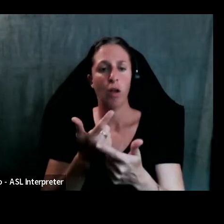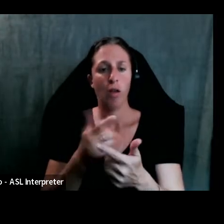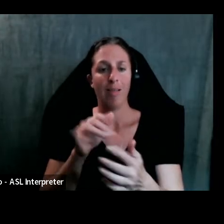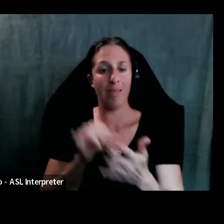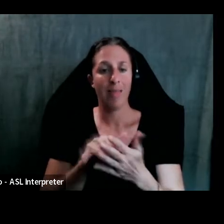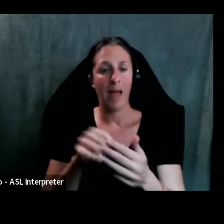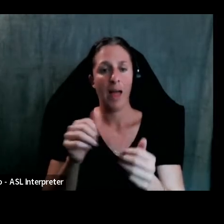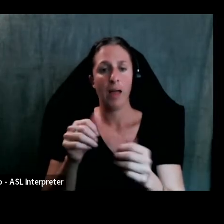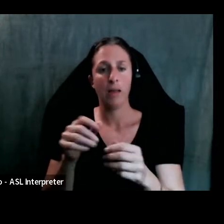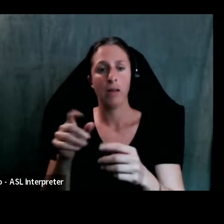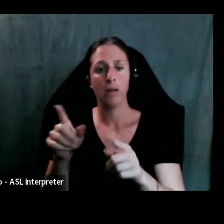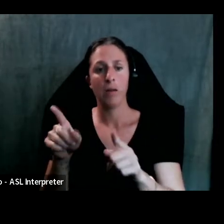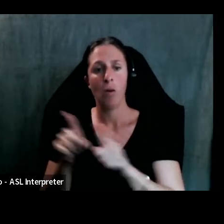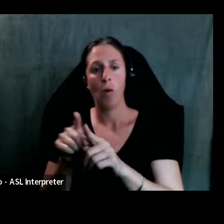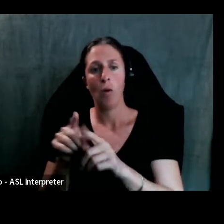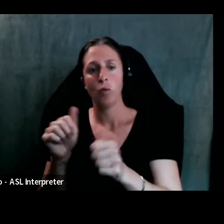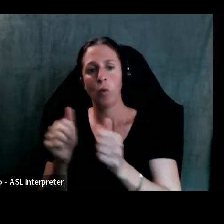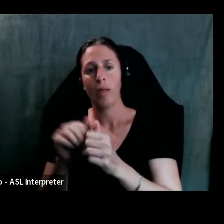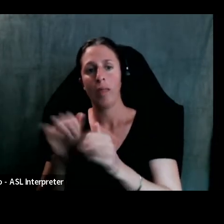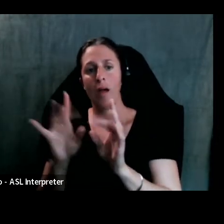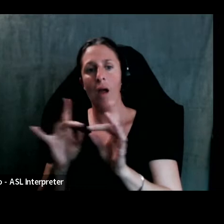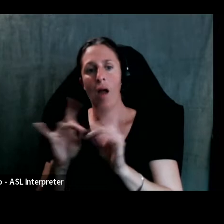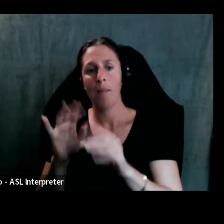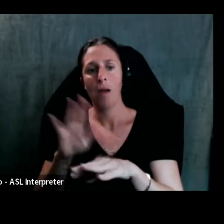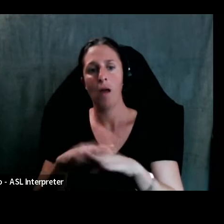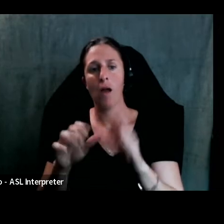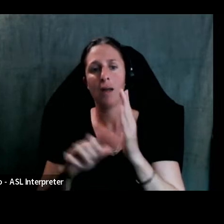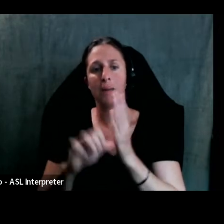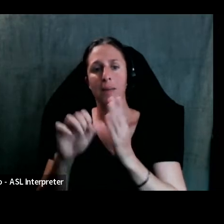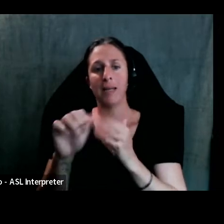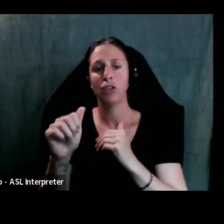the comment on page 10, which mentions